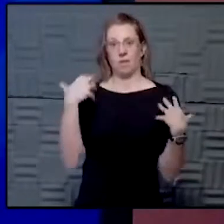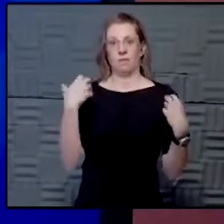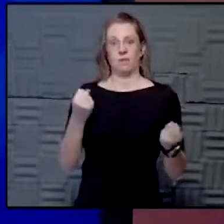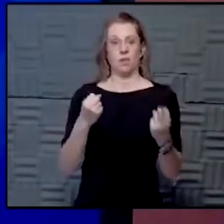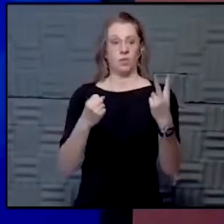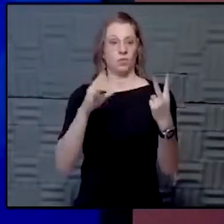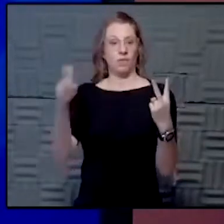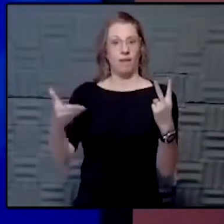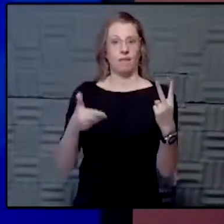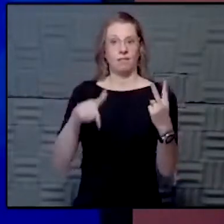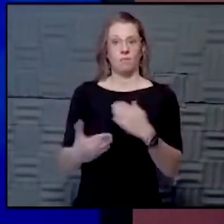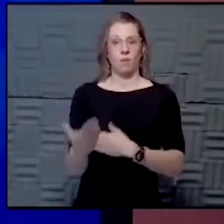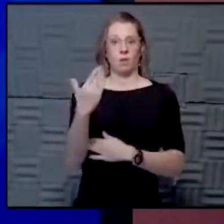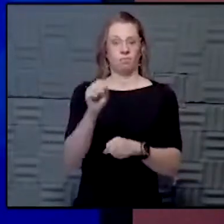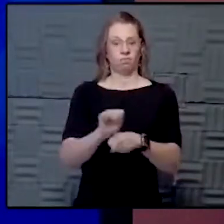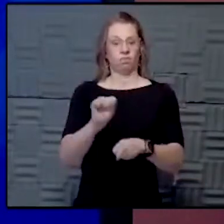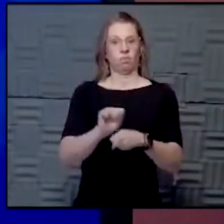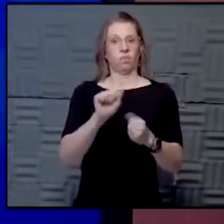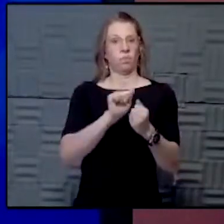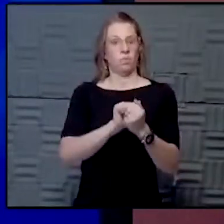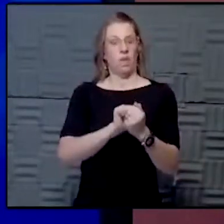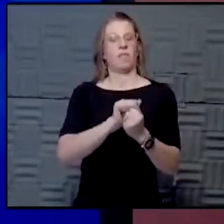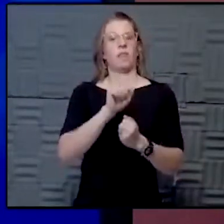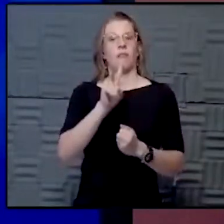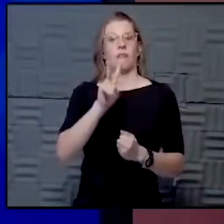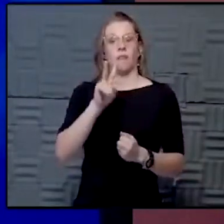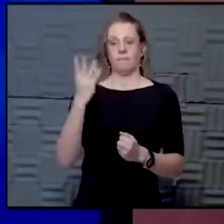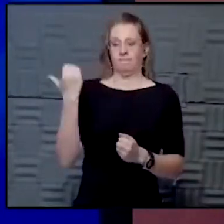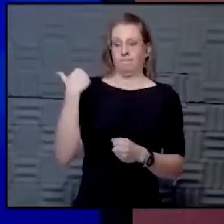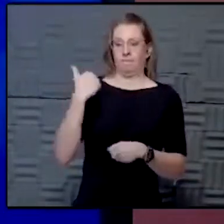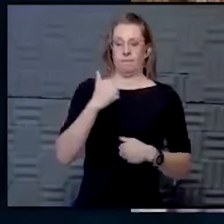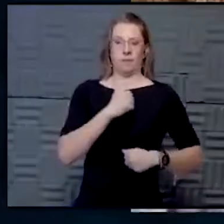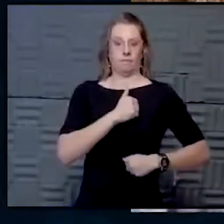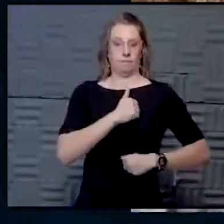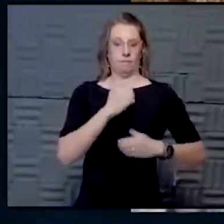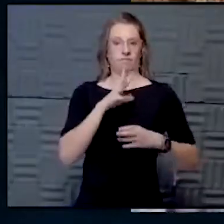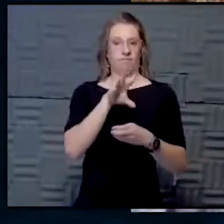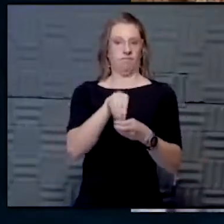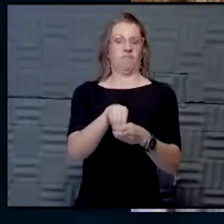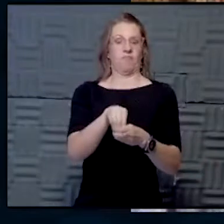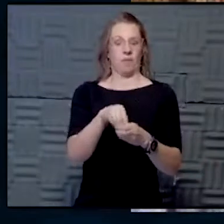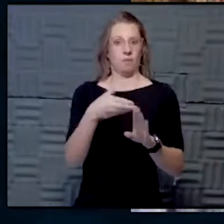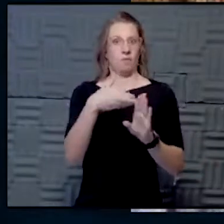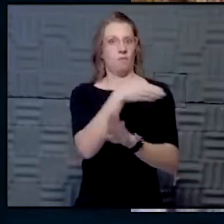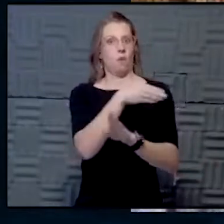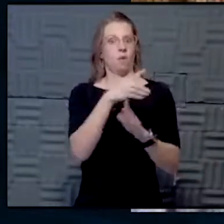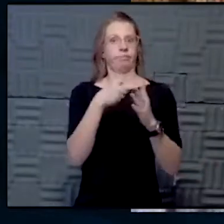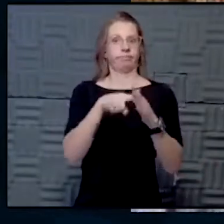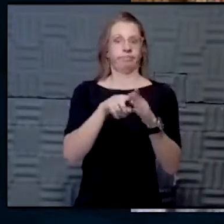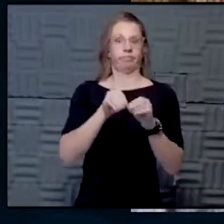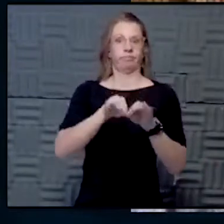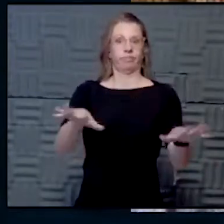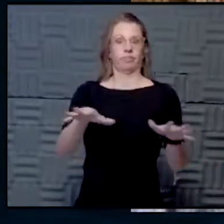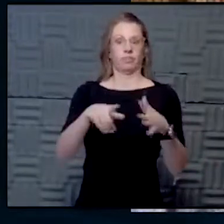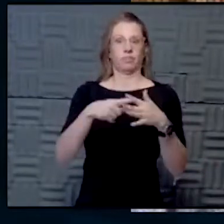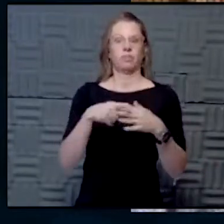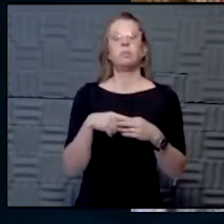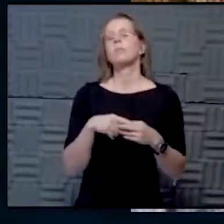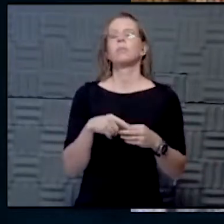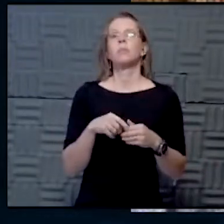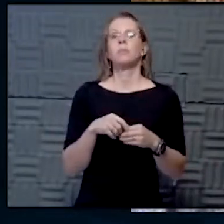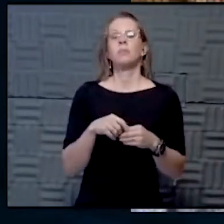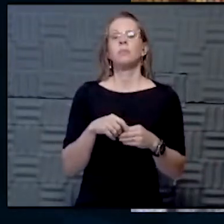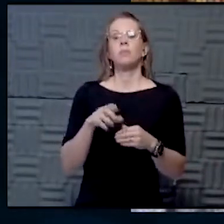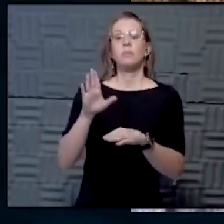been working on the front lines with our veterans long before the pandemic began. These experts warned us back in October that veterans